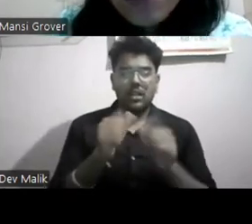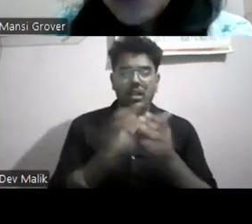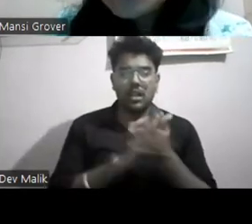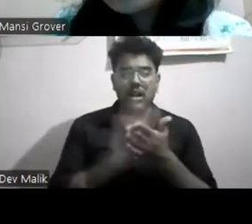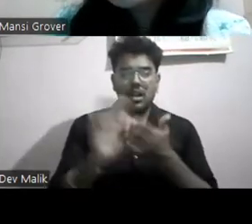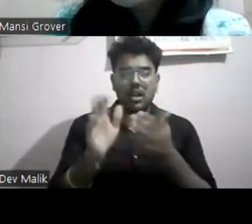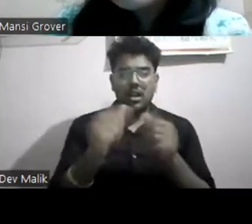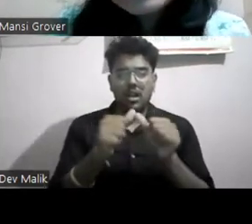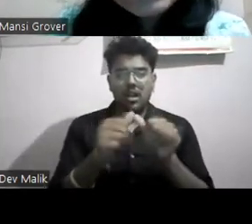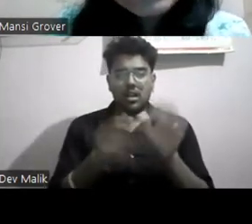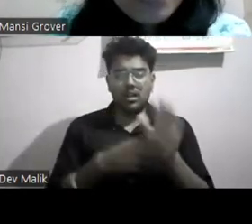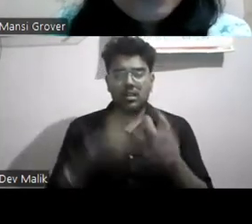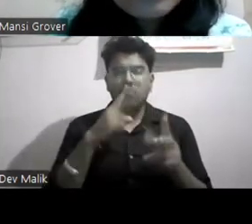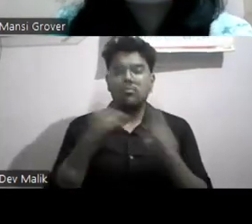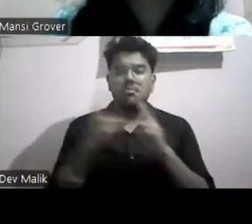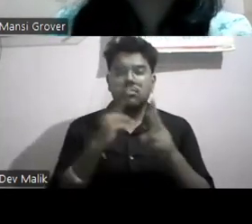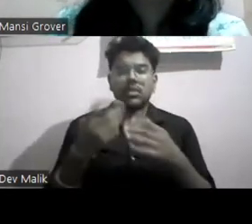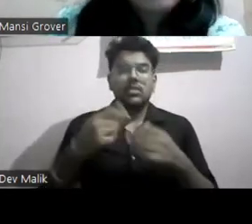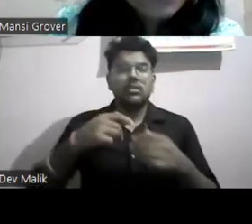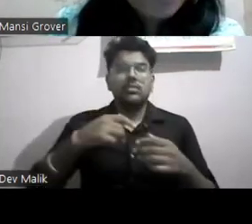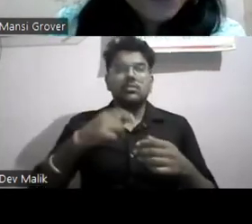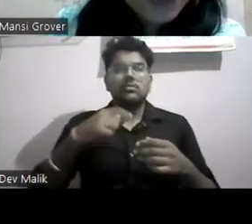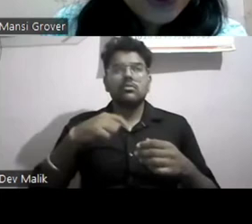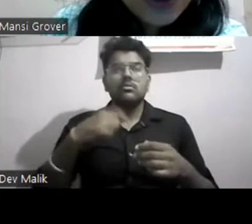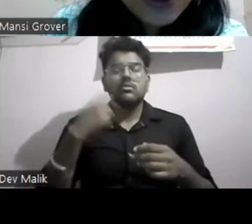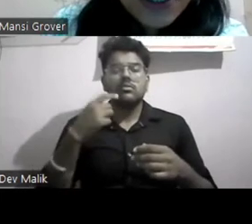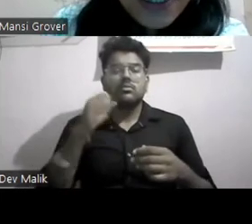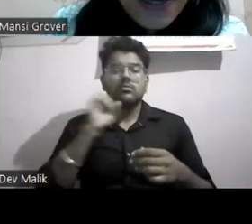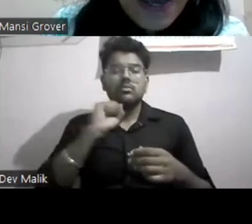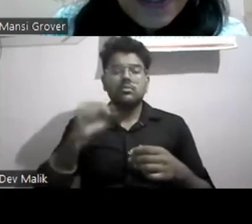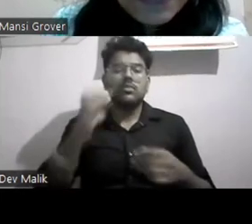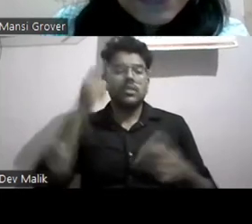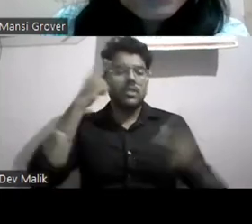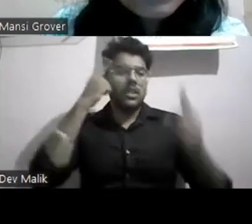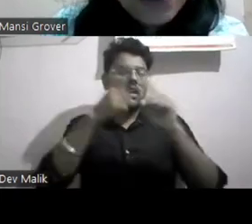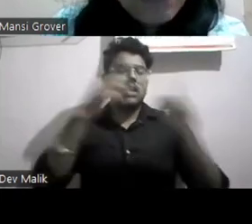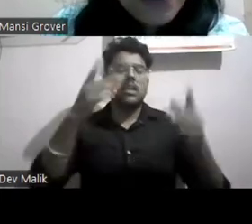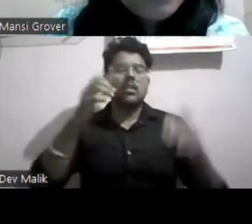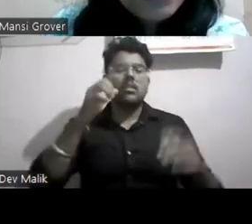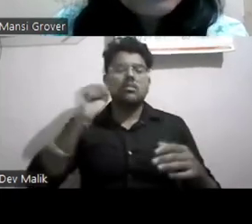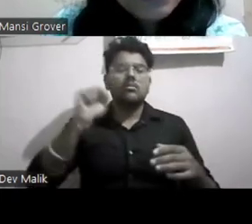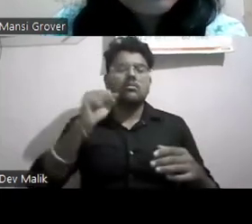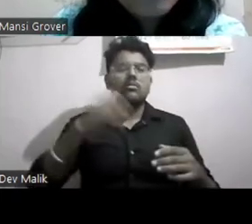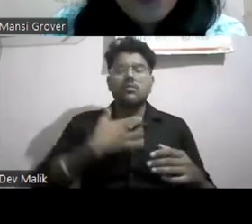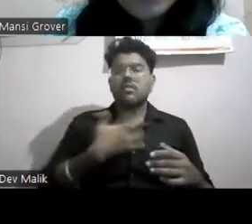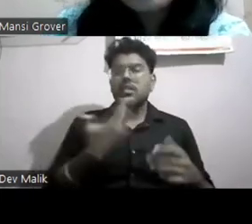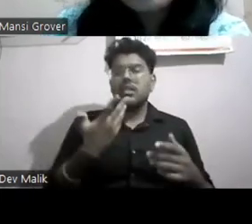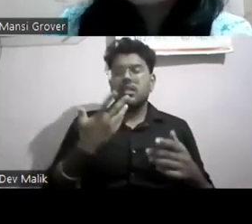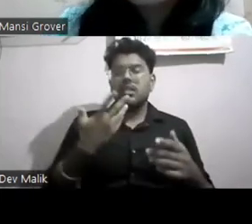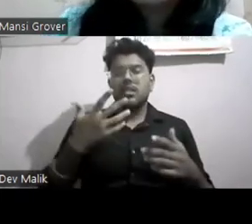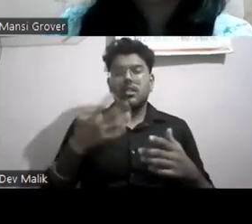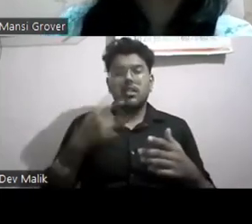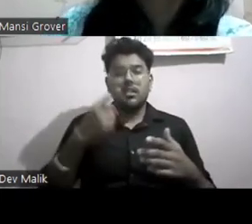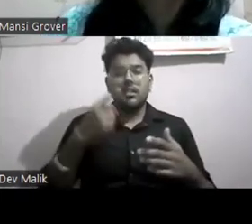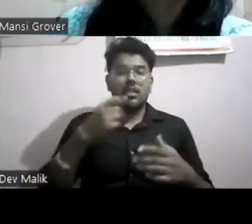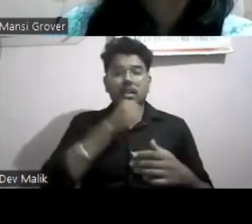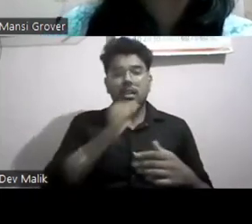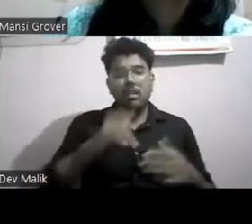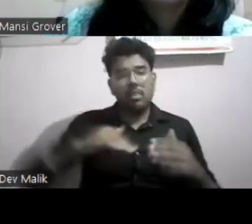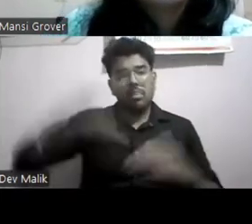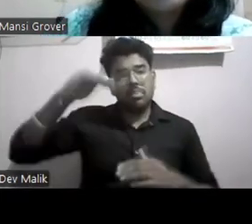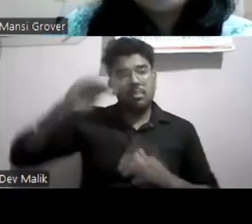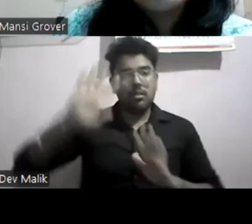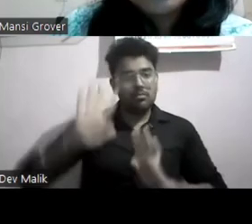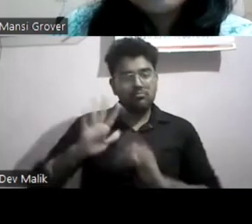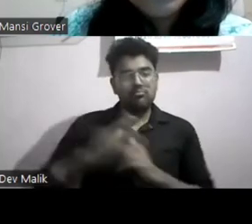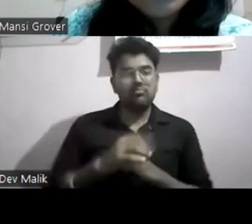talking about his desires, his aspirations, and he's an adult boy and who works with